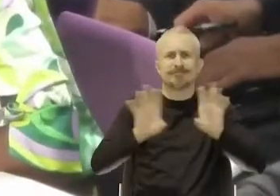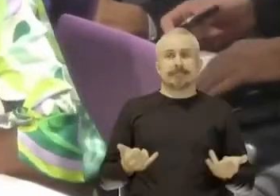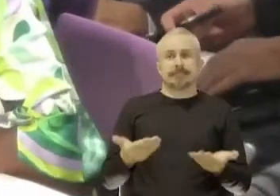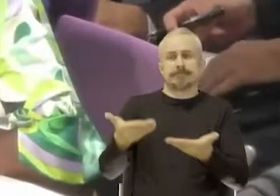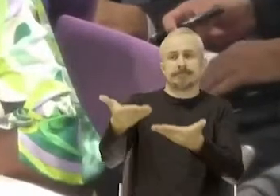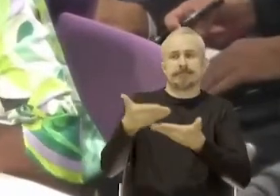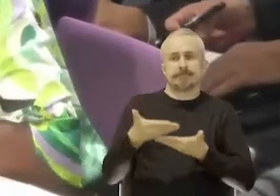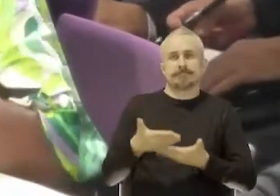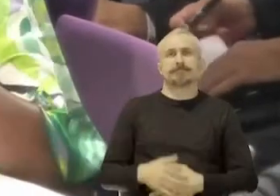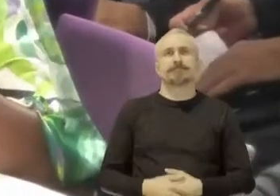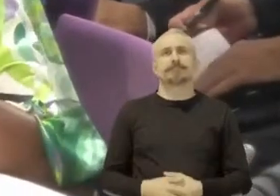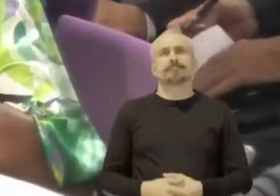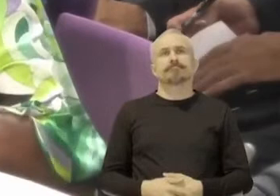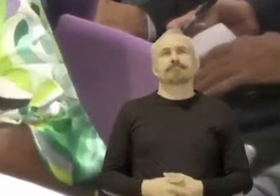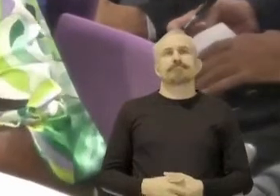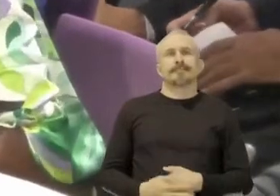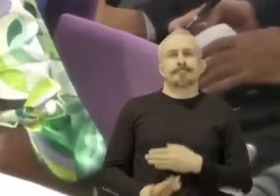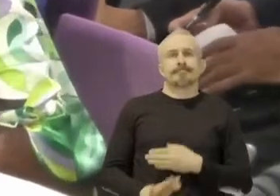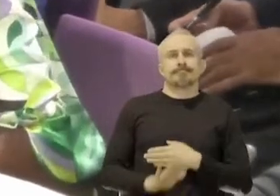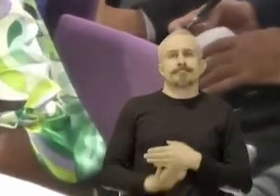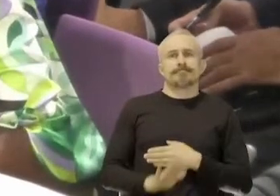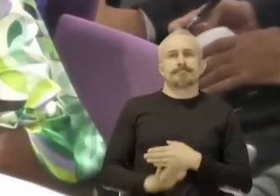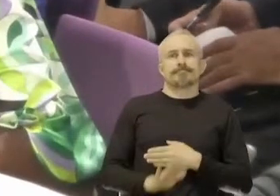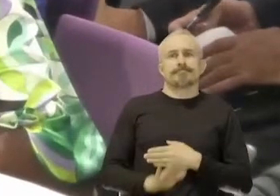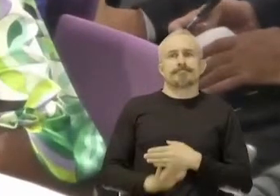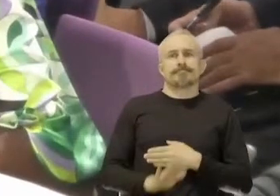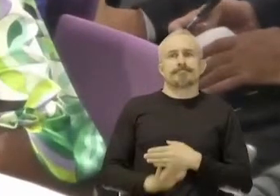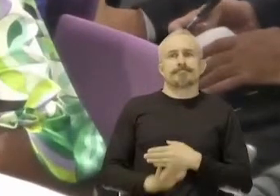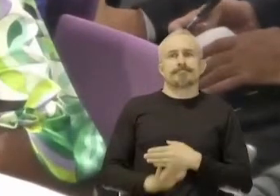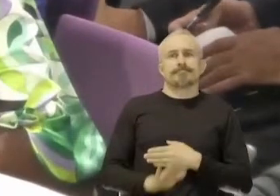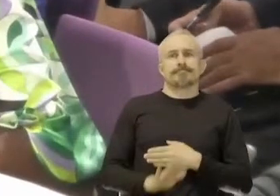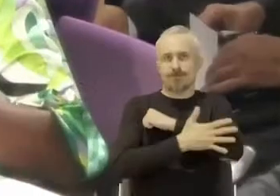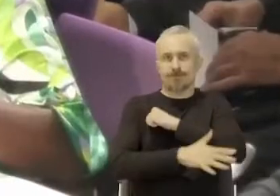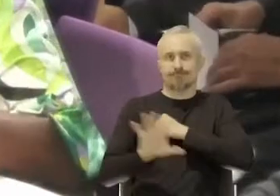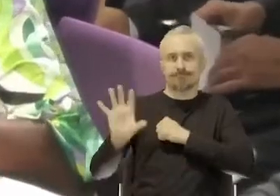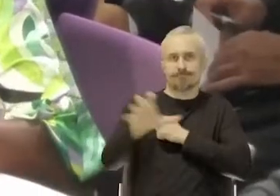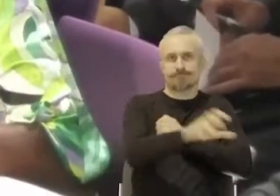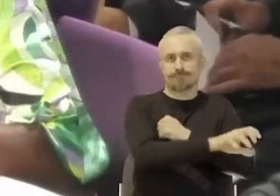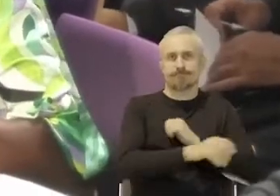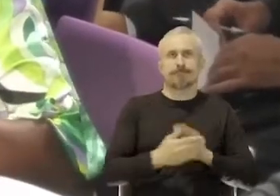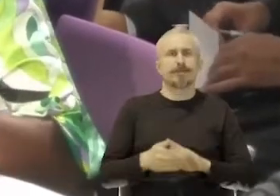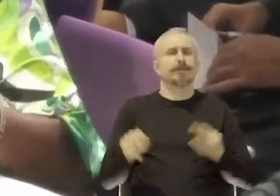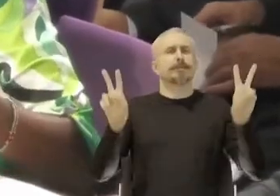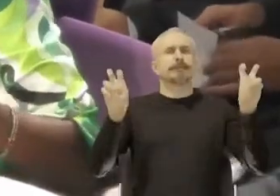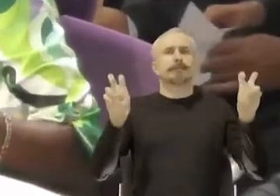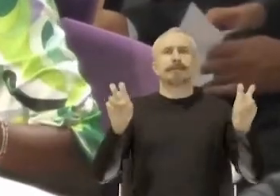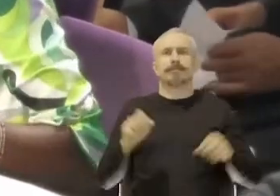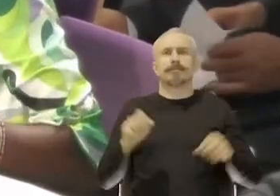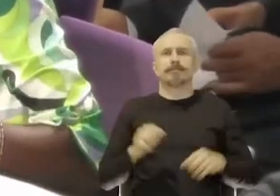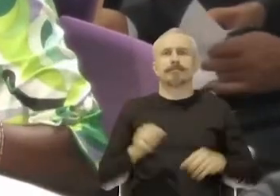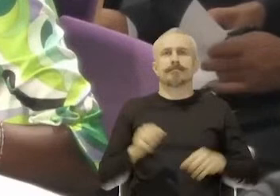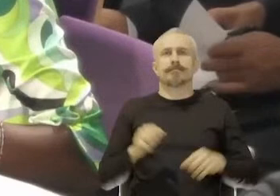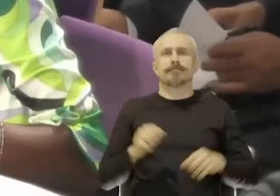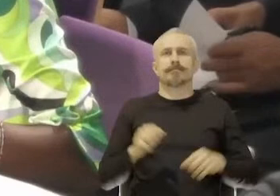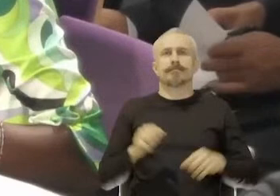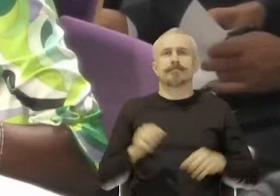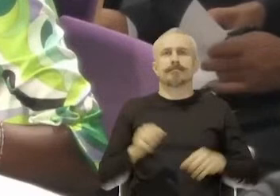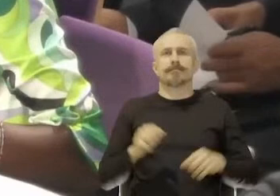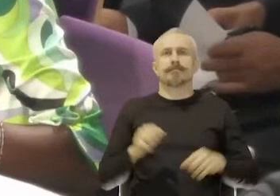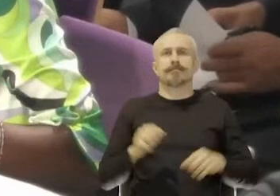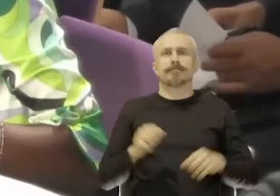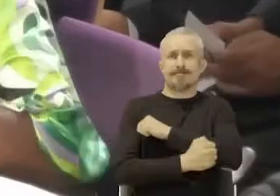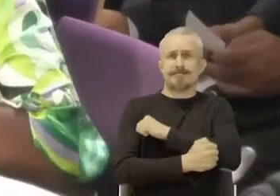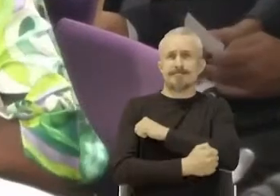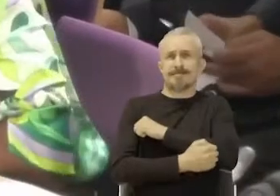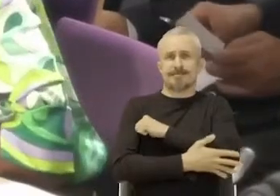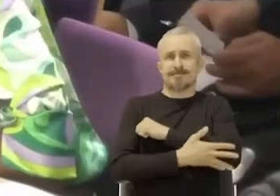to give their contributions in what we're calling the Group A. There are 5 groupings, and we have looked at geographical spacing and the gender balance in